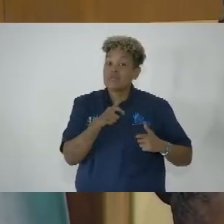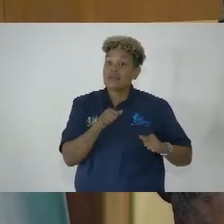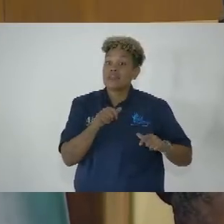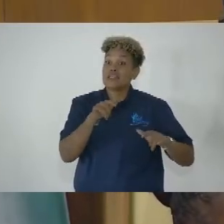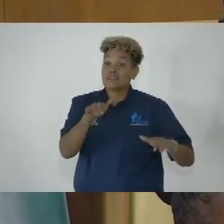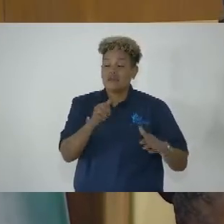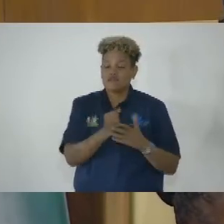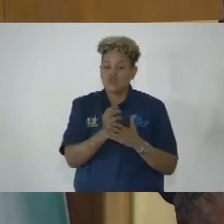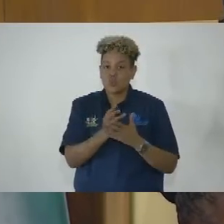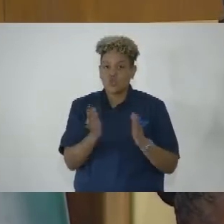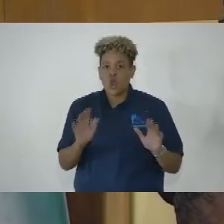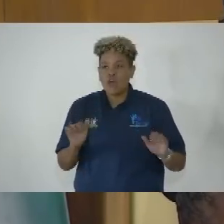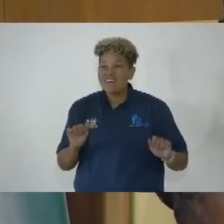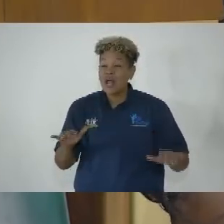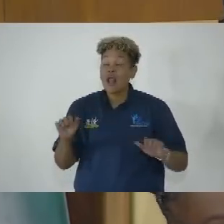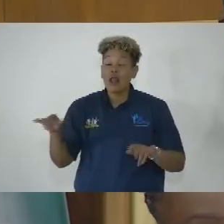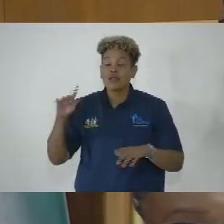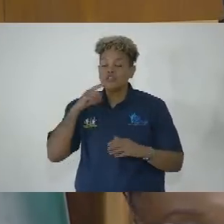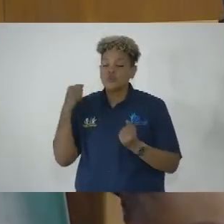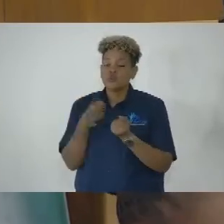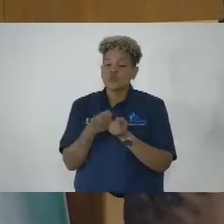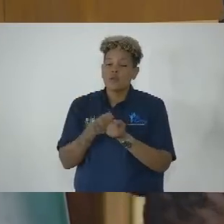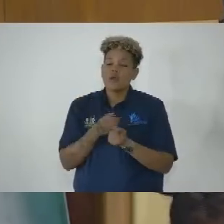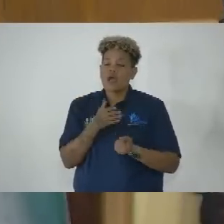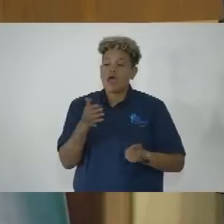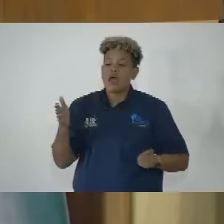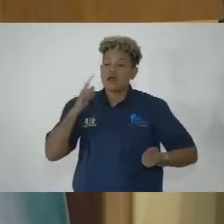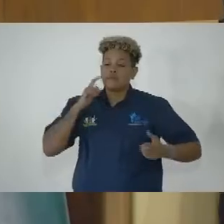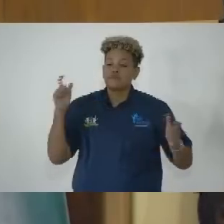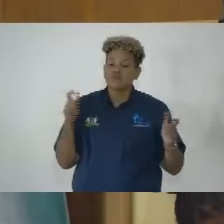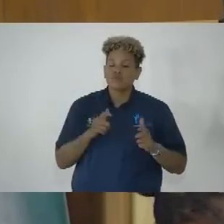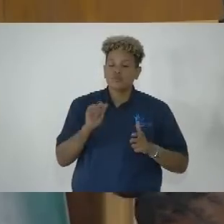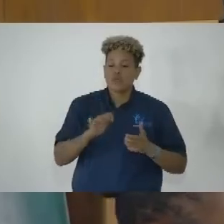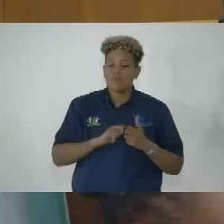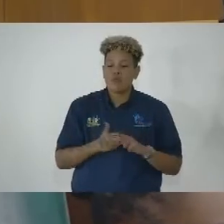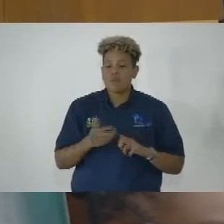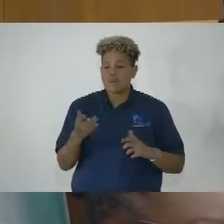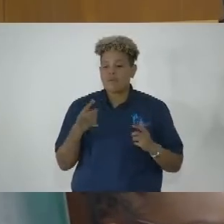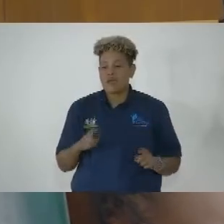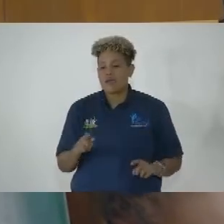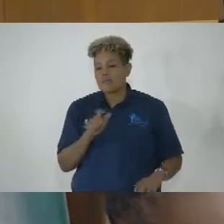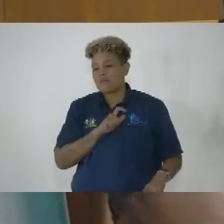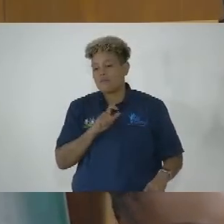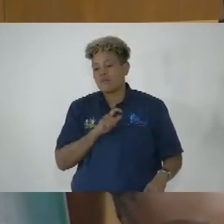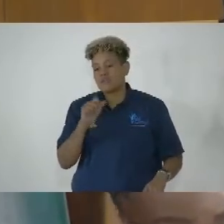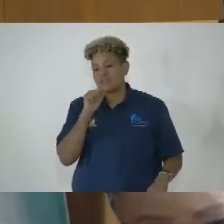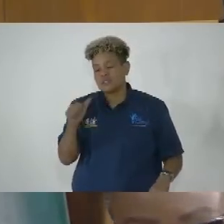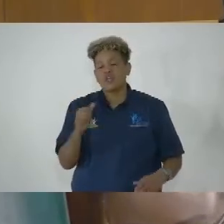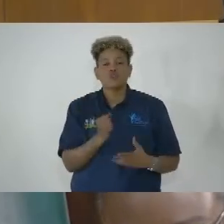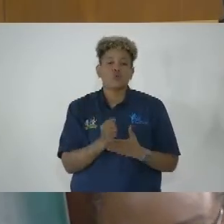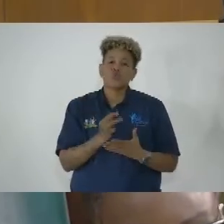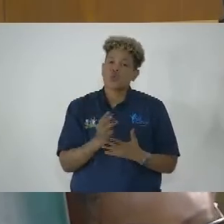workers to assist in containing that problem. Police are not